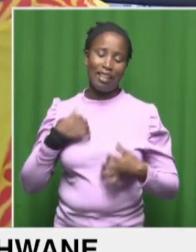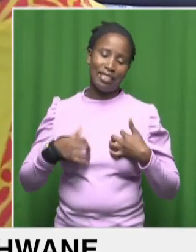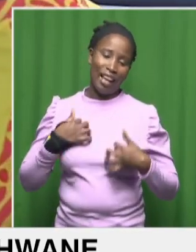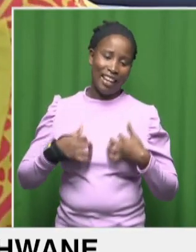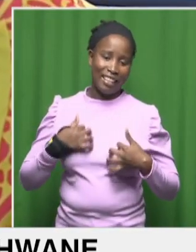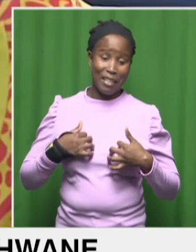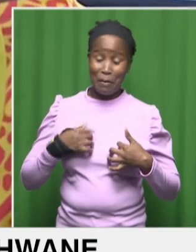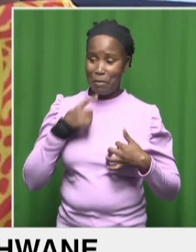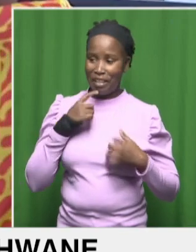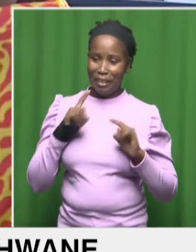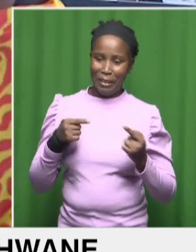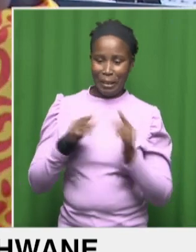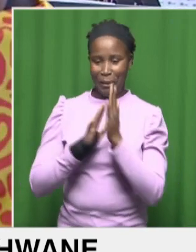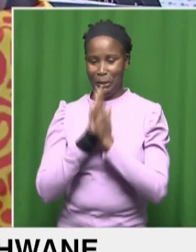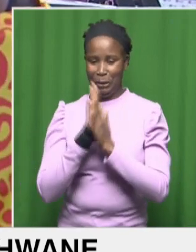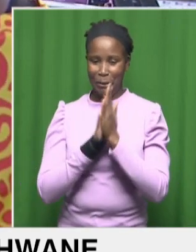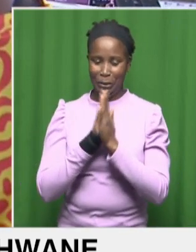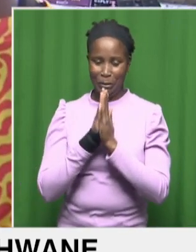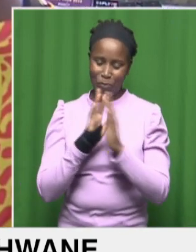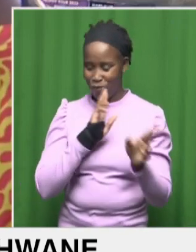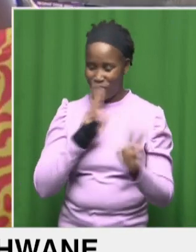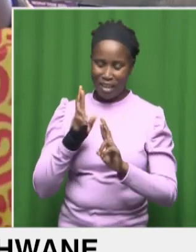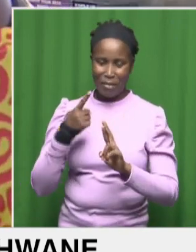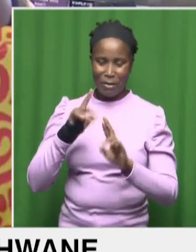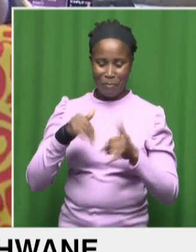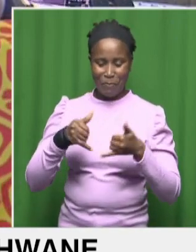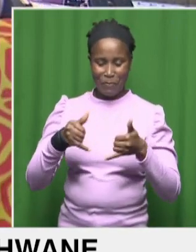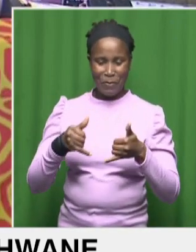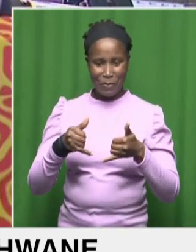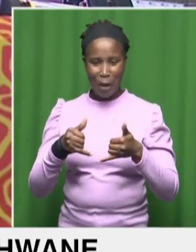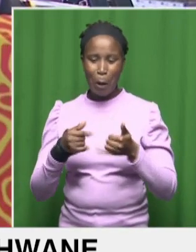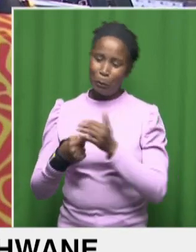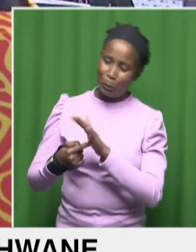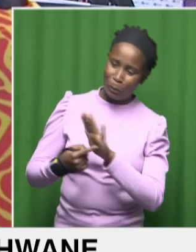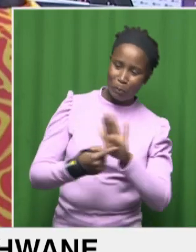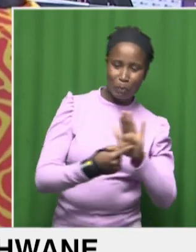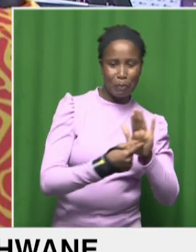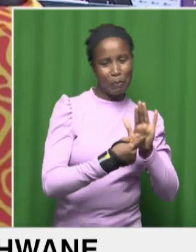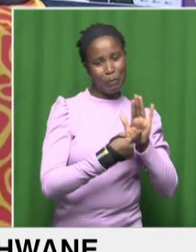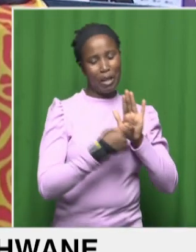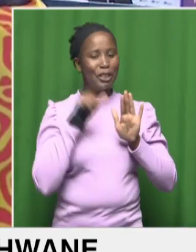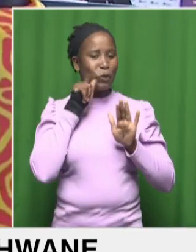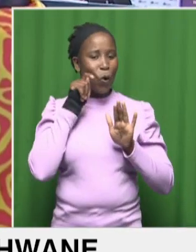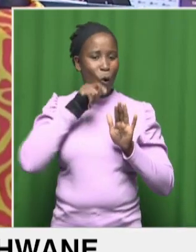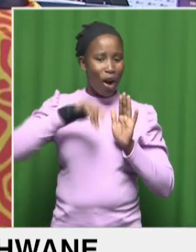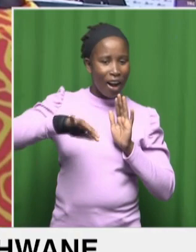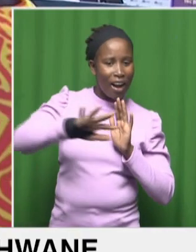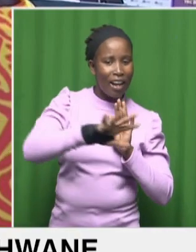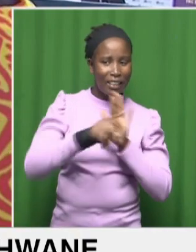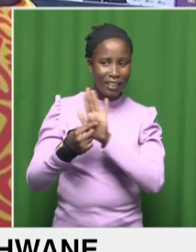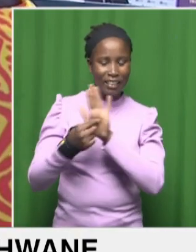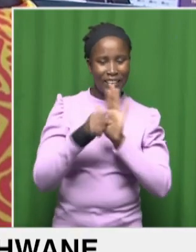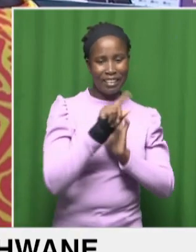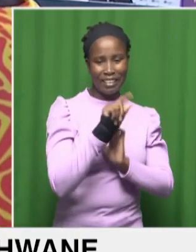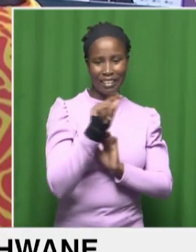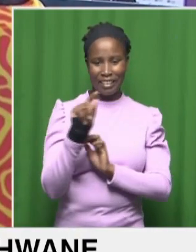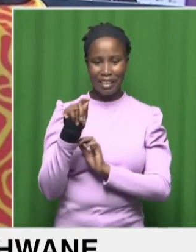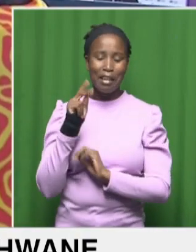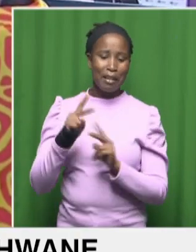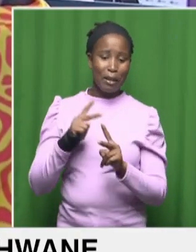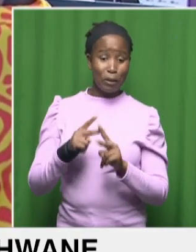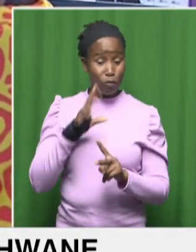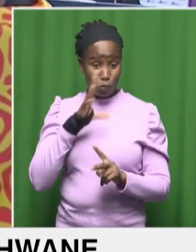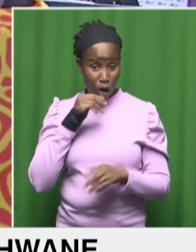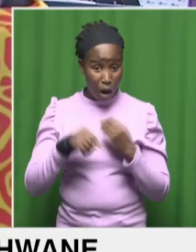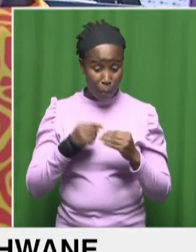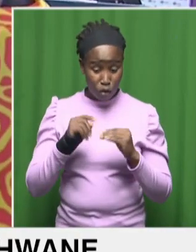wait to have this trophy parading through the streets of Tshwane. You can imagine the excitement back there. I mean, we're not just talking about any trophy.